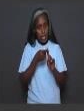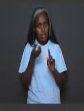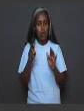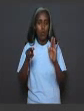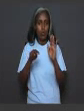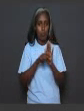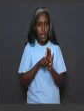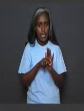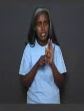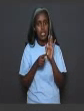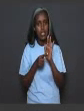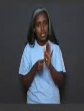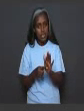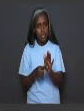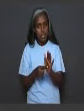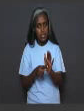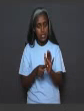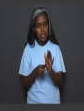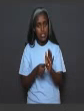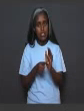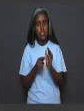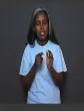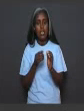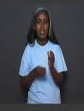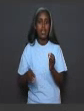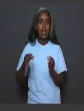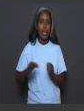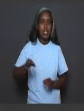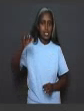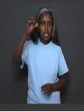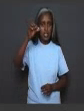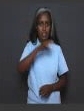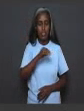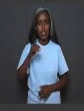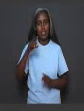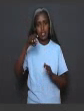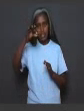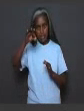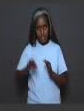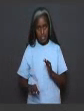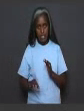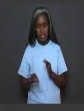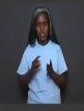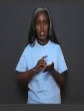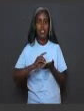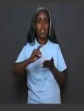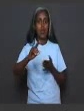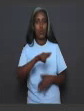minus indicates the ascending and descending diagonal lines of the